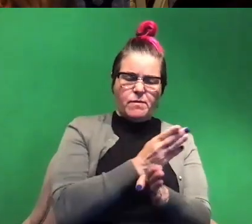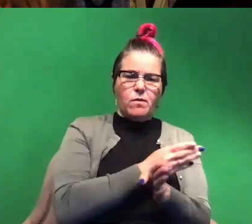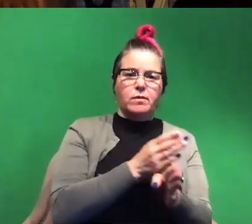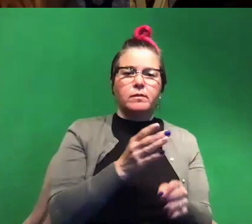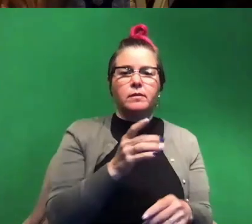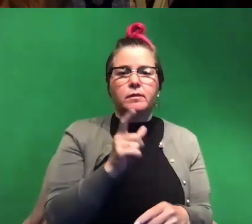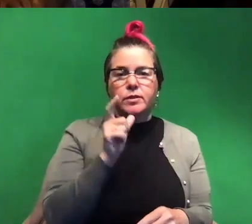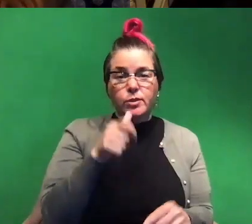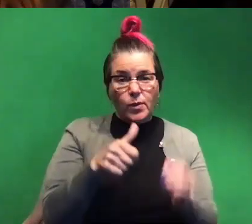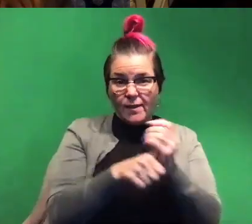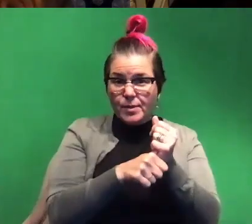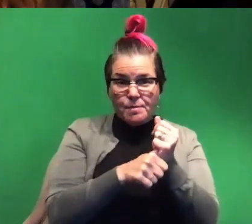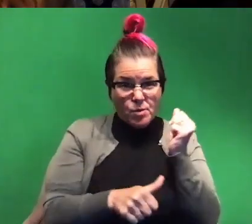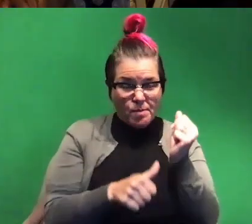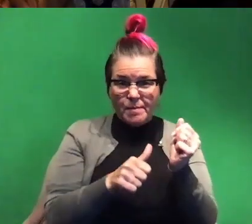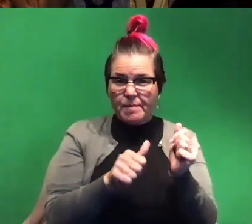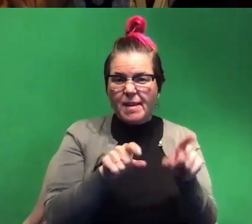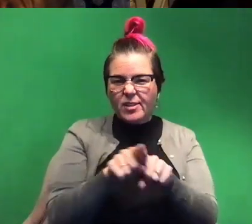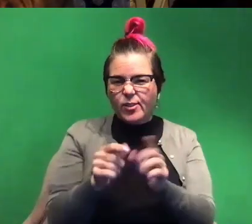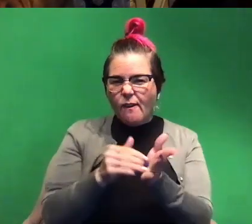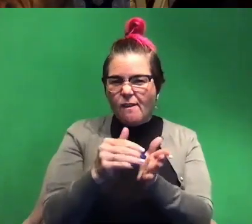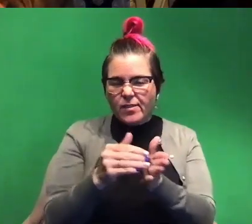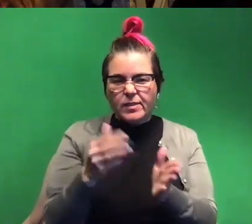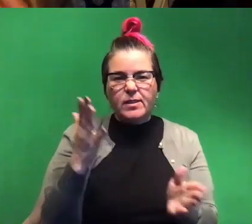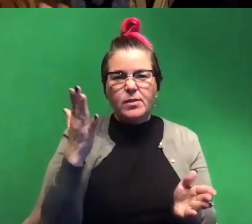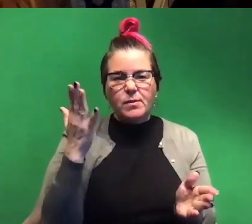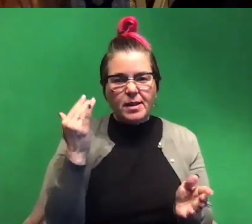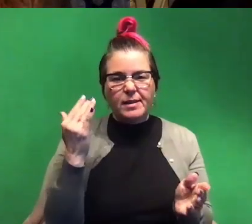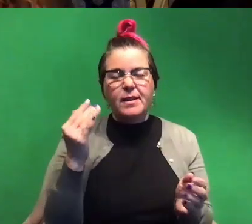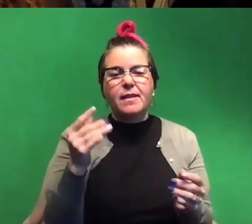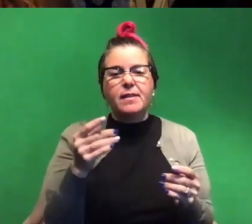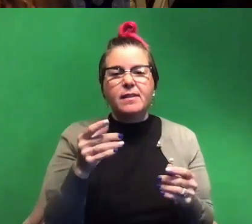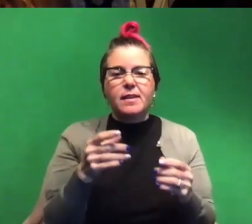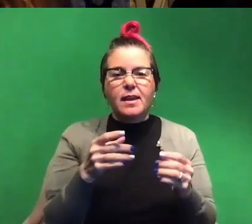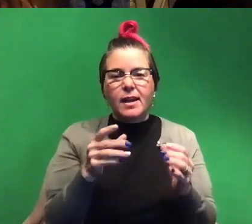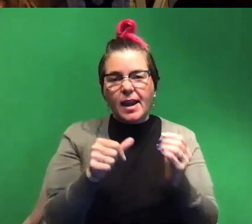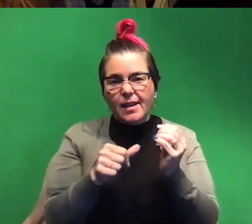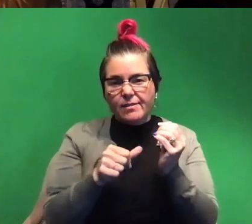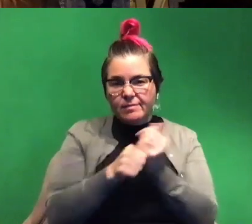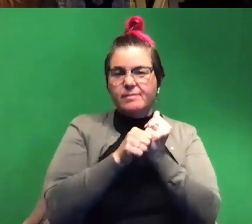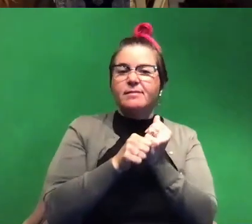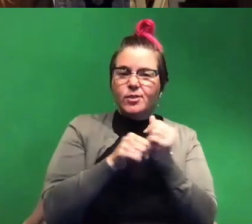to poop as much because they've essentially like clogged your system up.